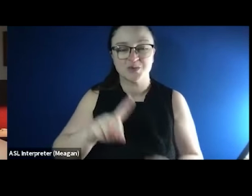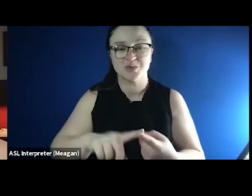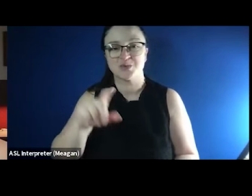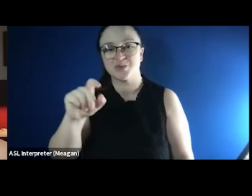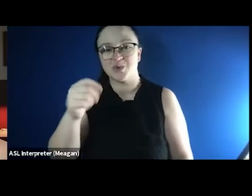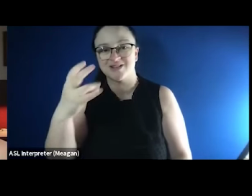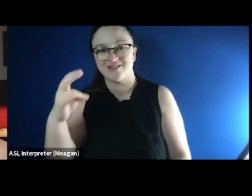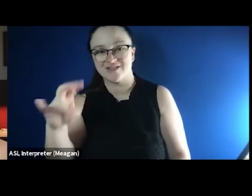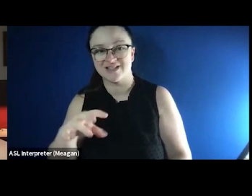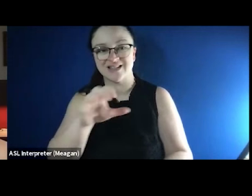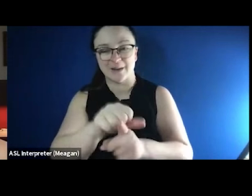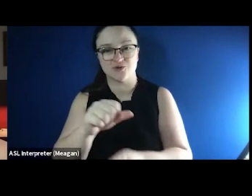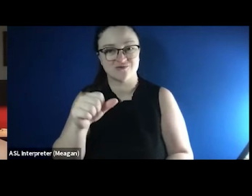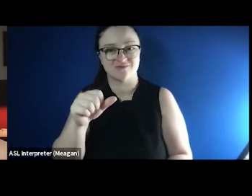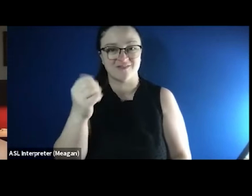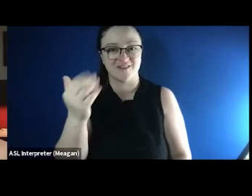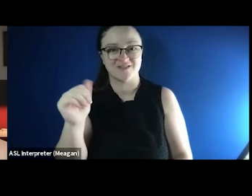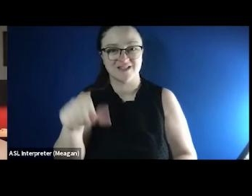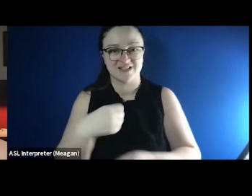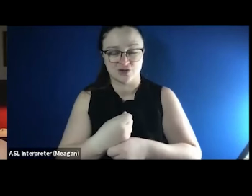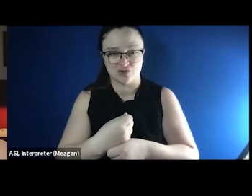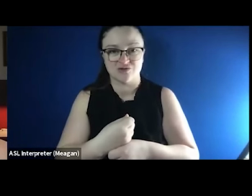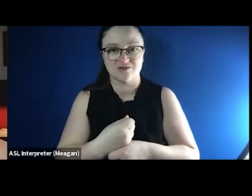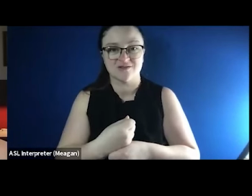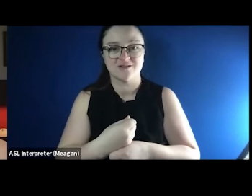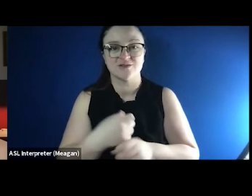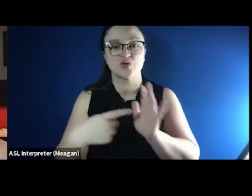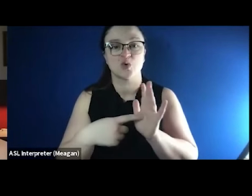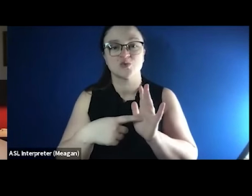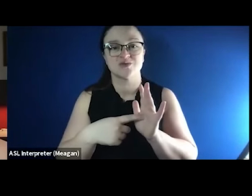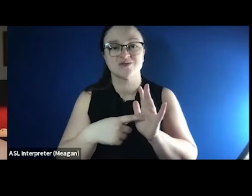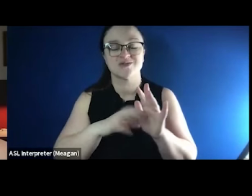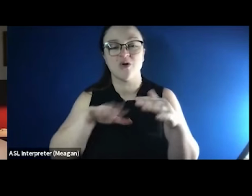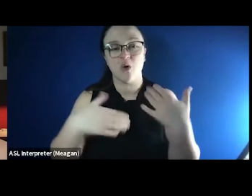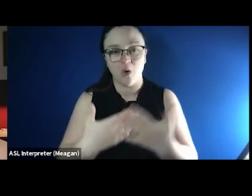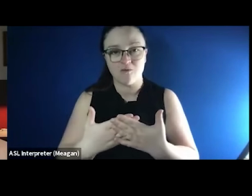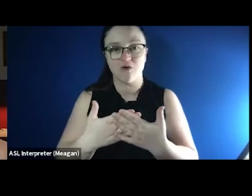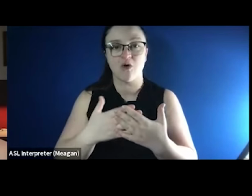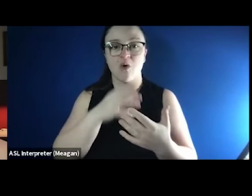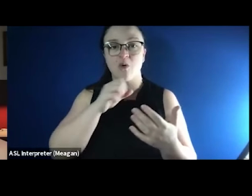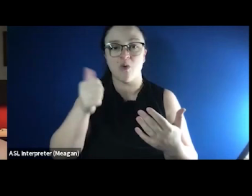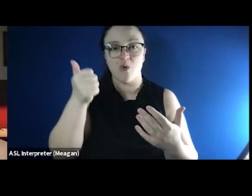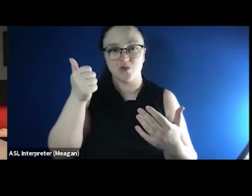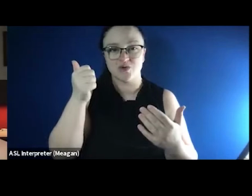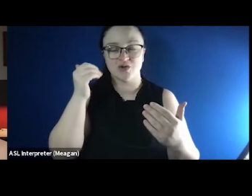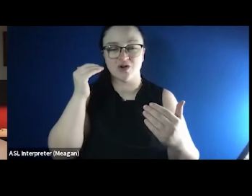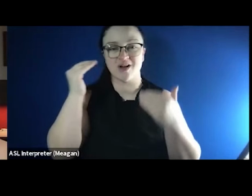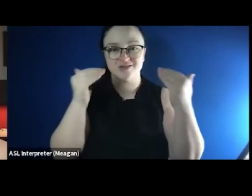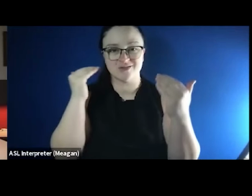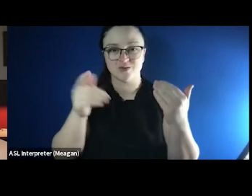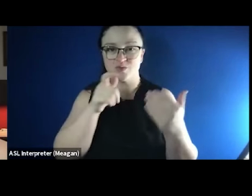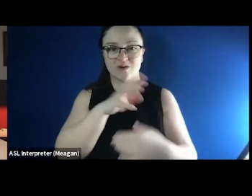years, scholars relate the overall prevalence of older adults engaging in criminal behavior is about